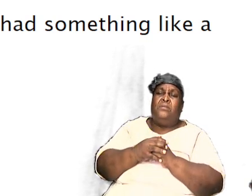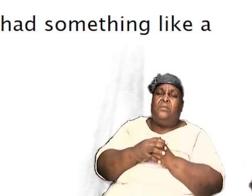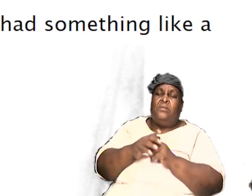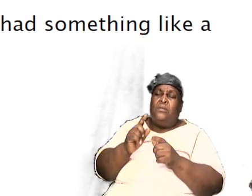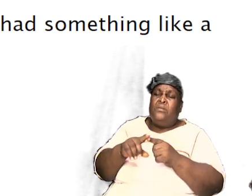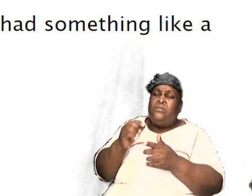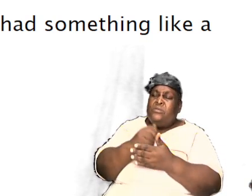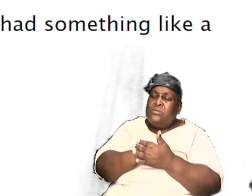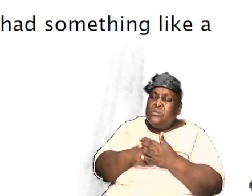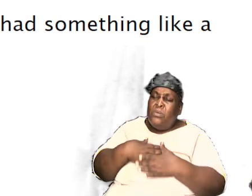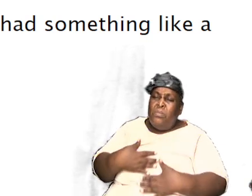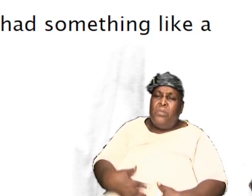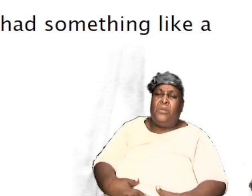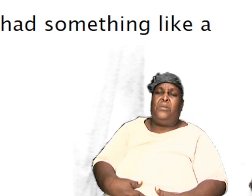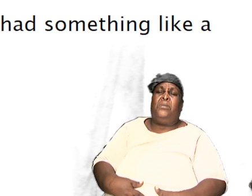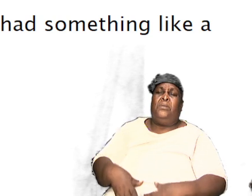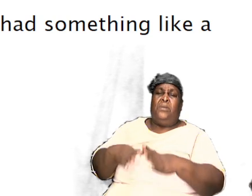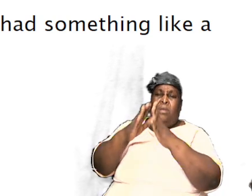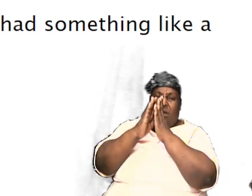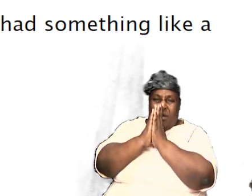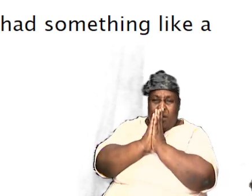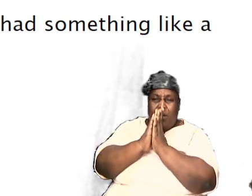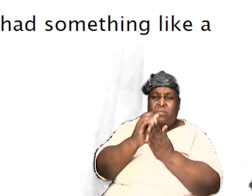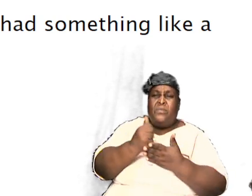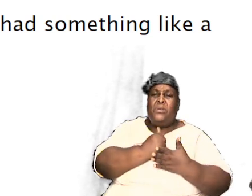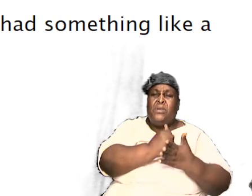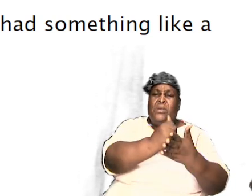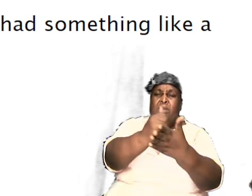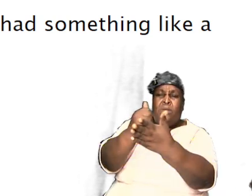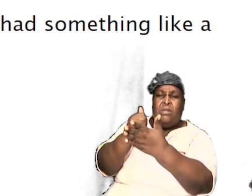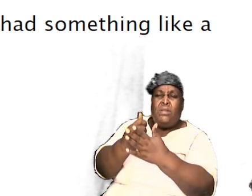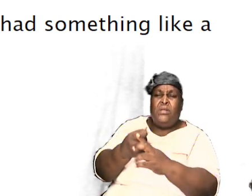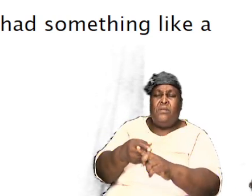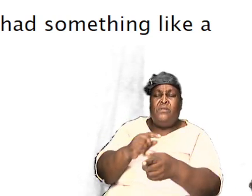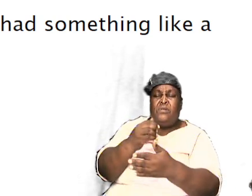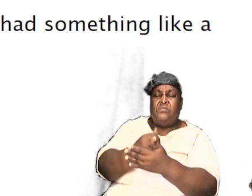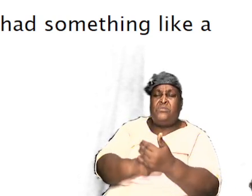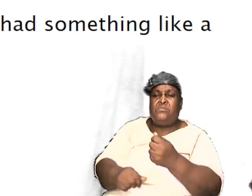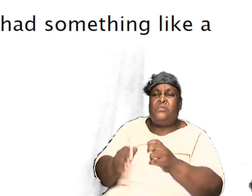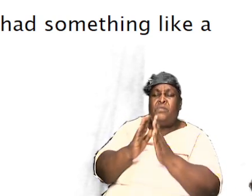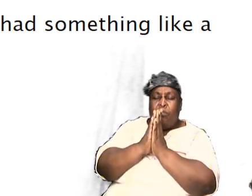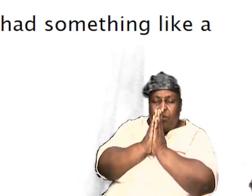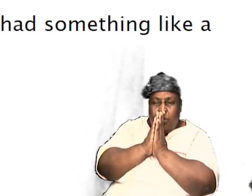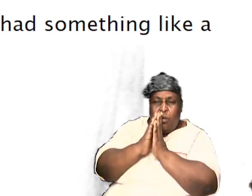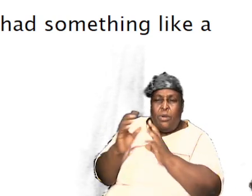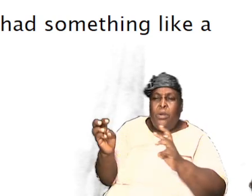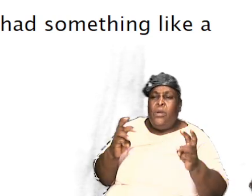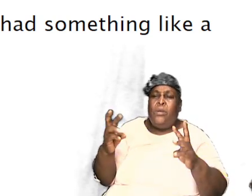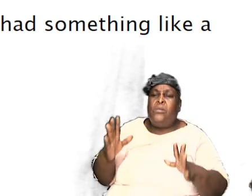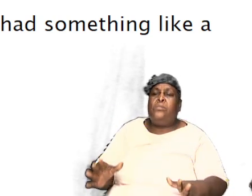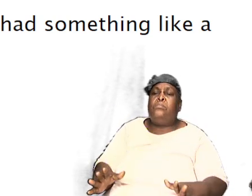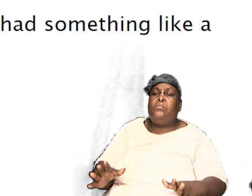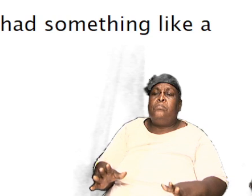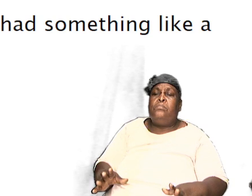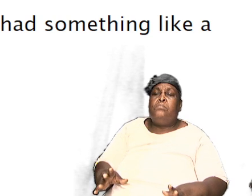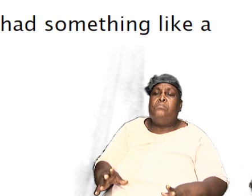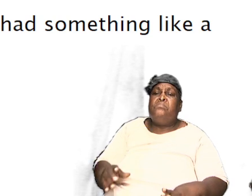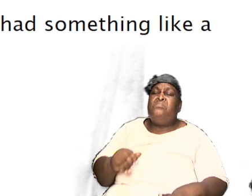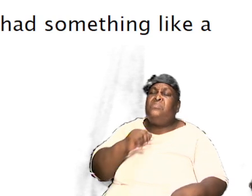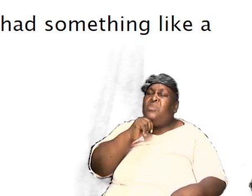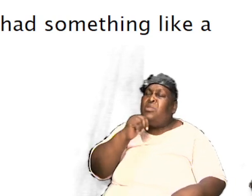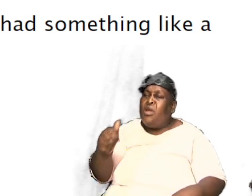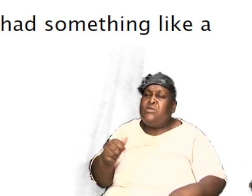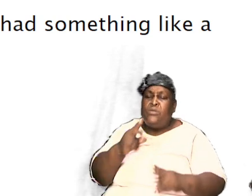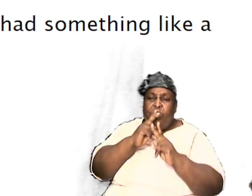somebody's prayer world. Put me before God because, you know, this and this is the situation. But let us not pretend,